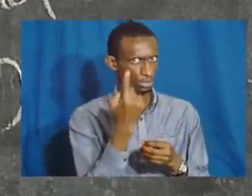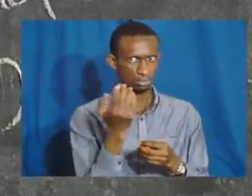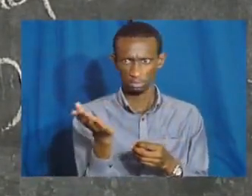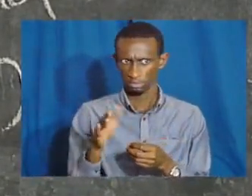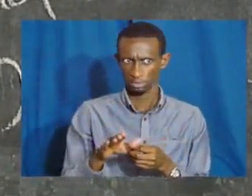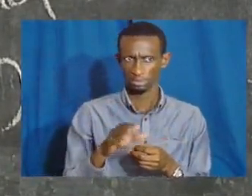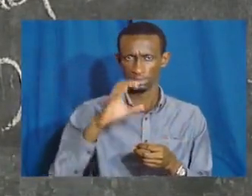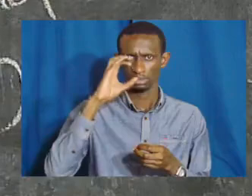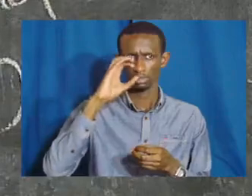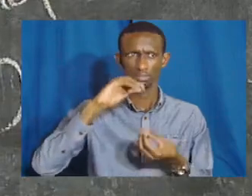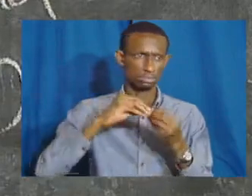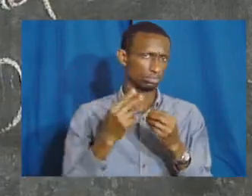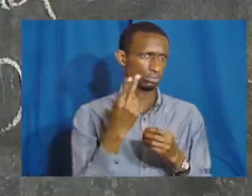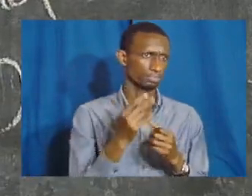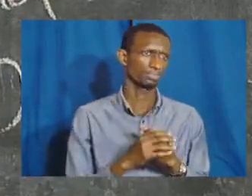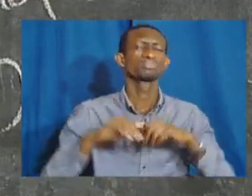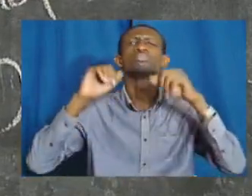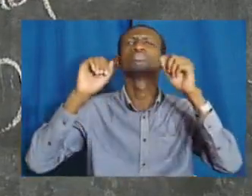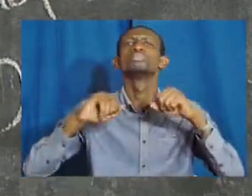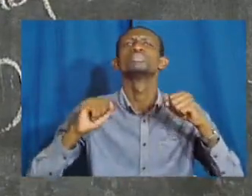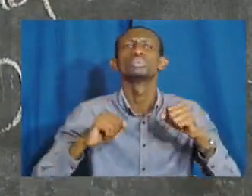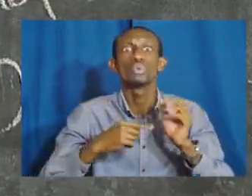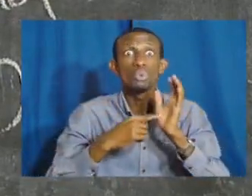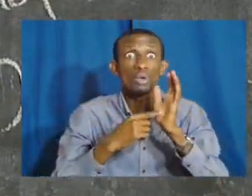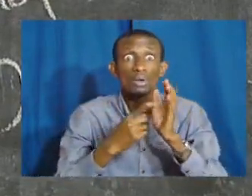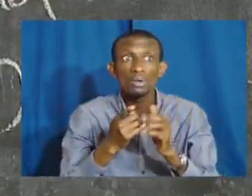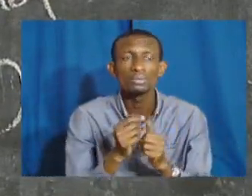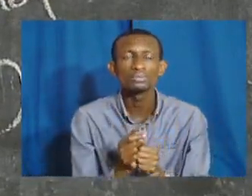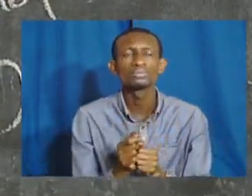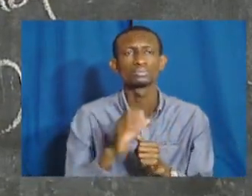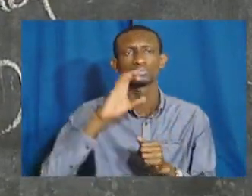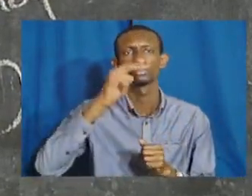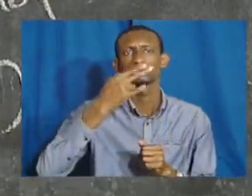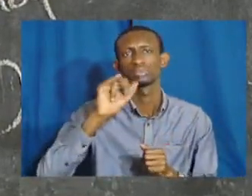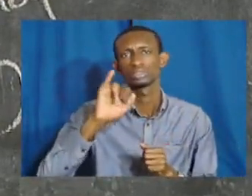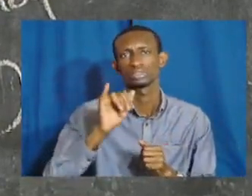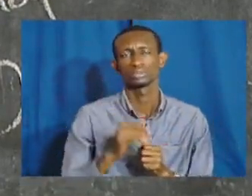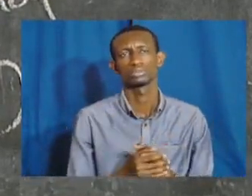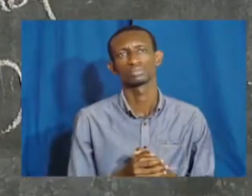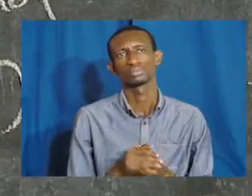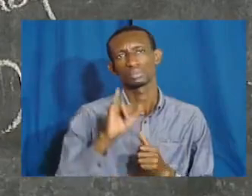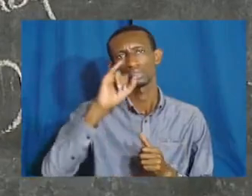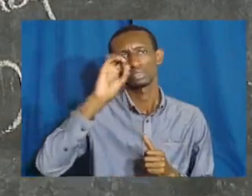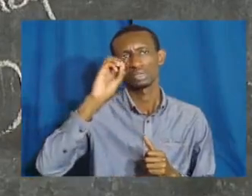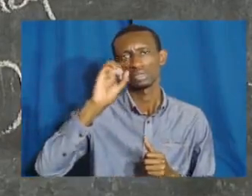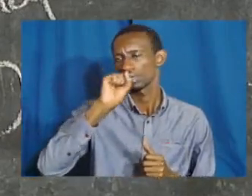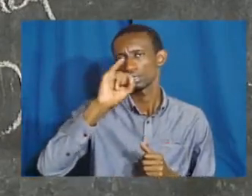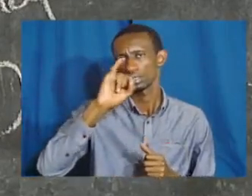number 2. So we can also mention right away, we mention the chain isomerism.